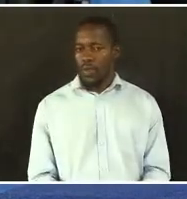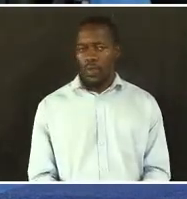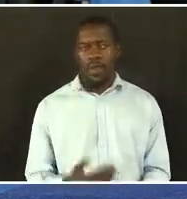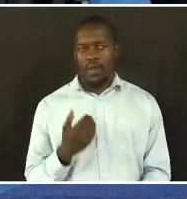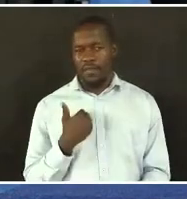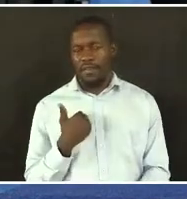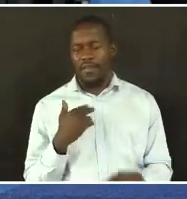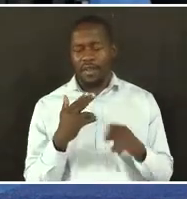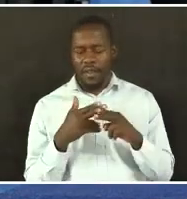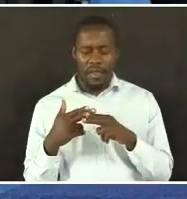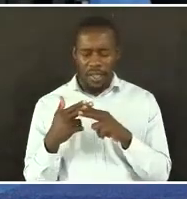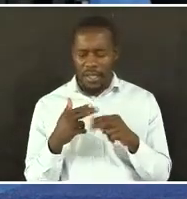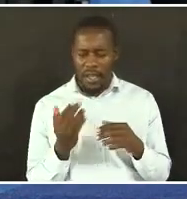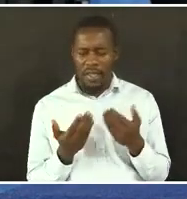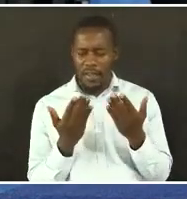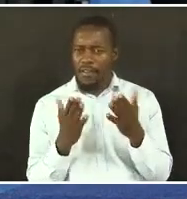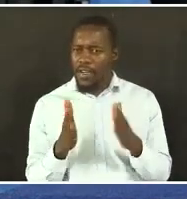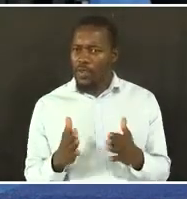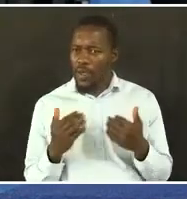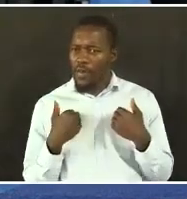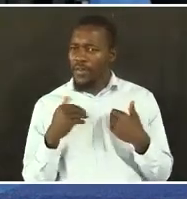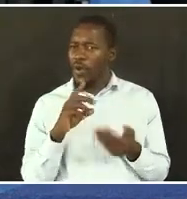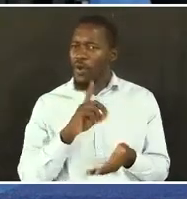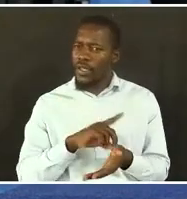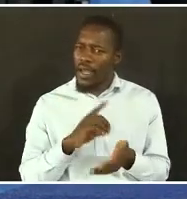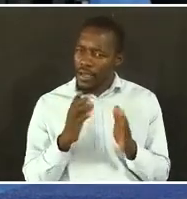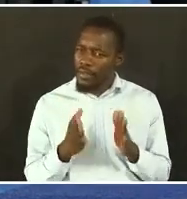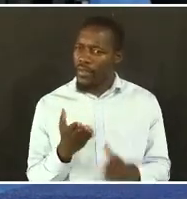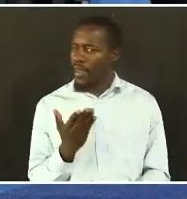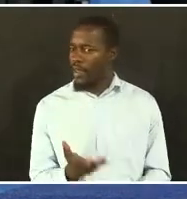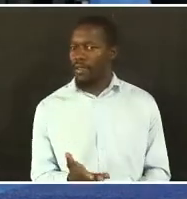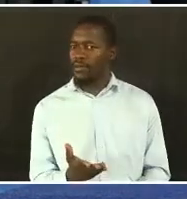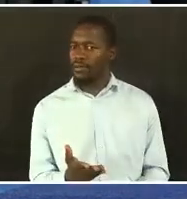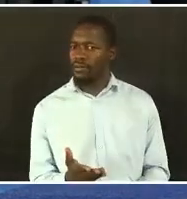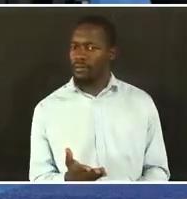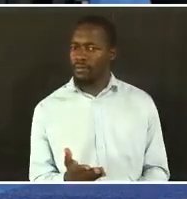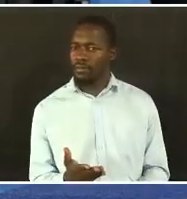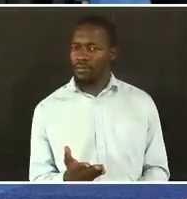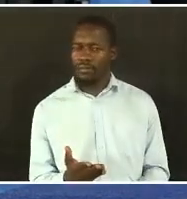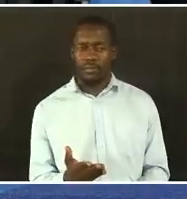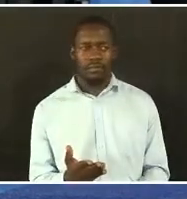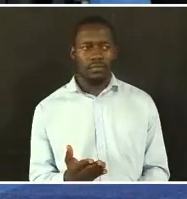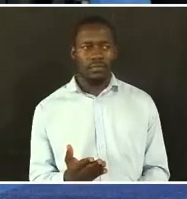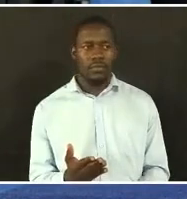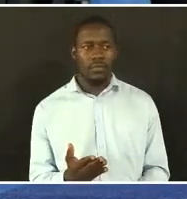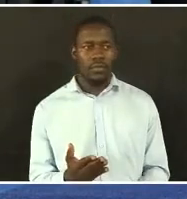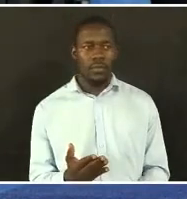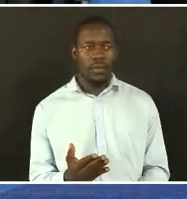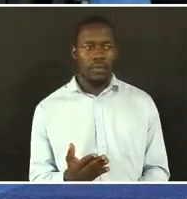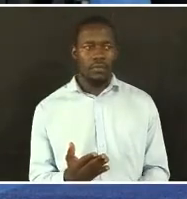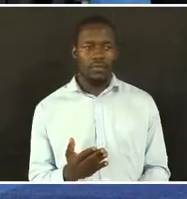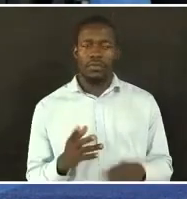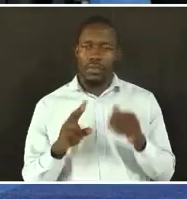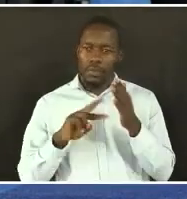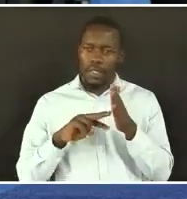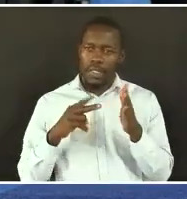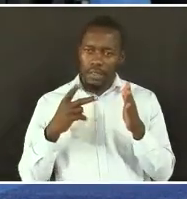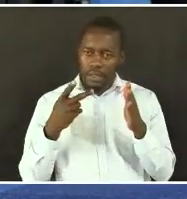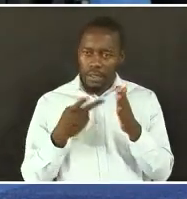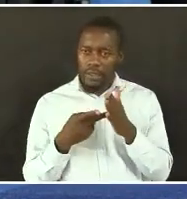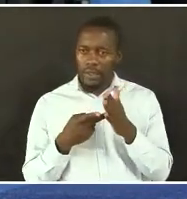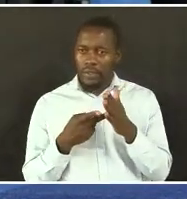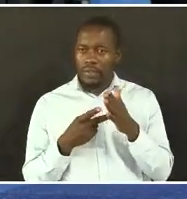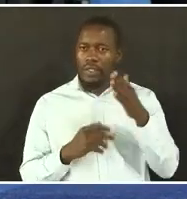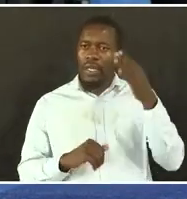the healthcare people. So it's about meeting these people where they